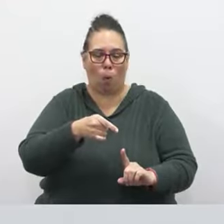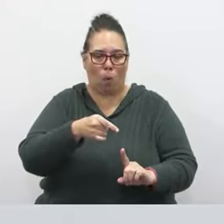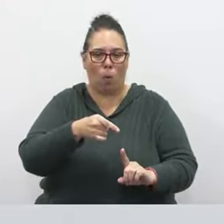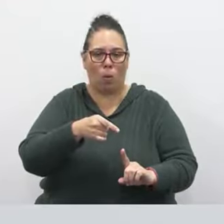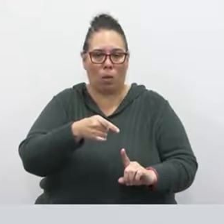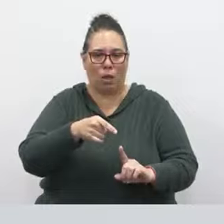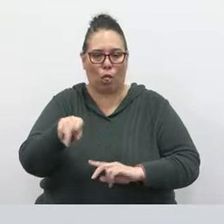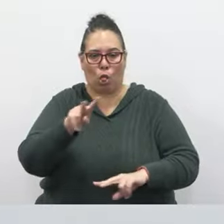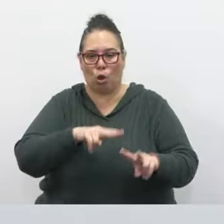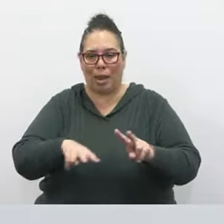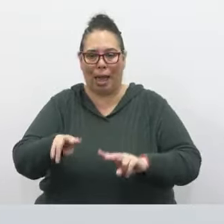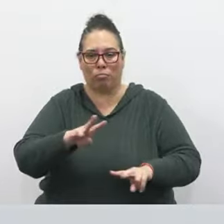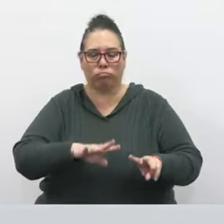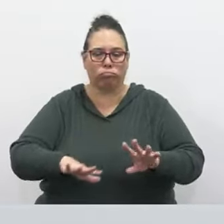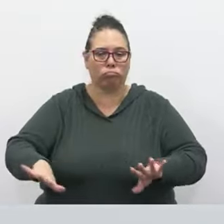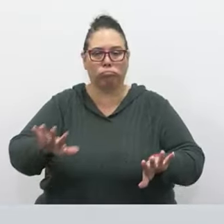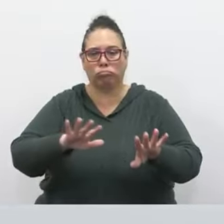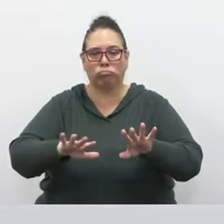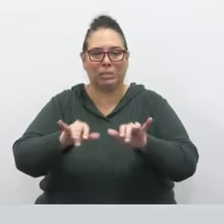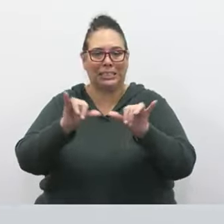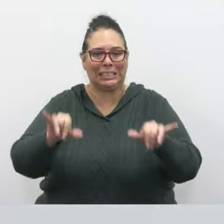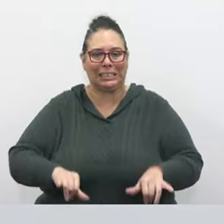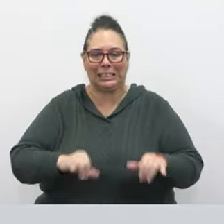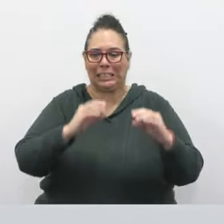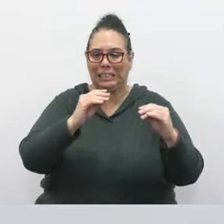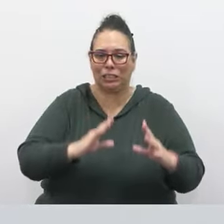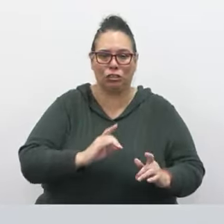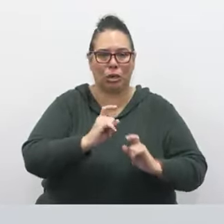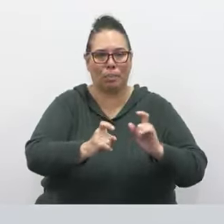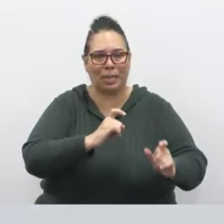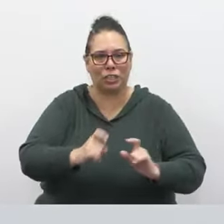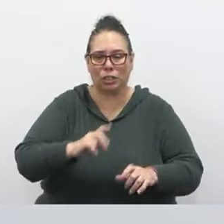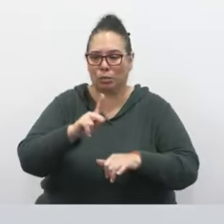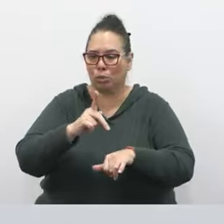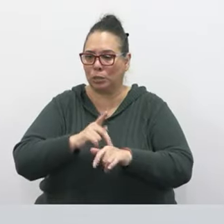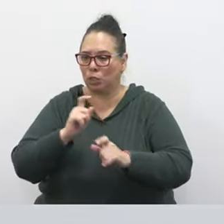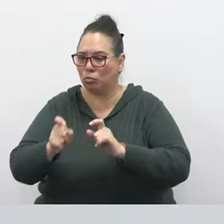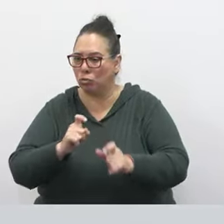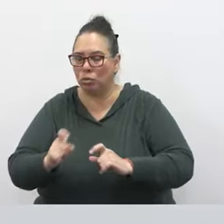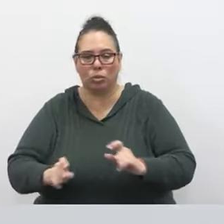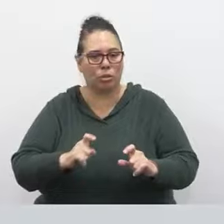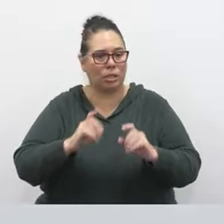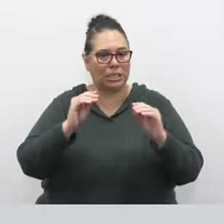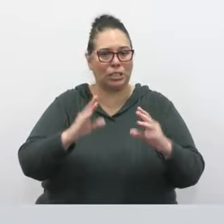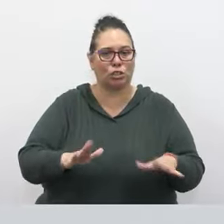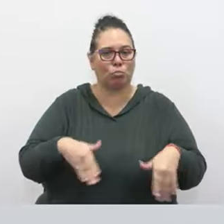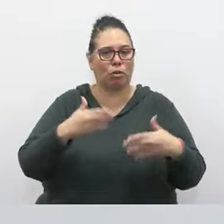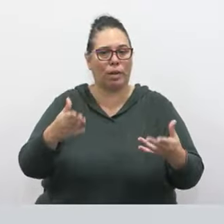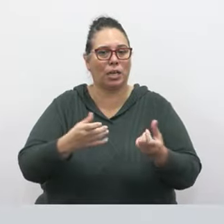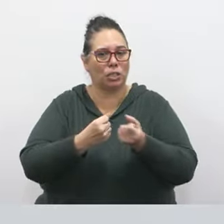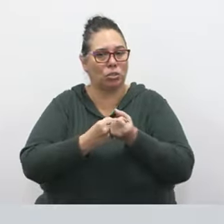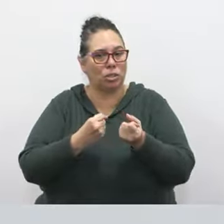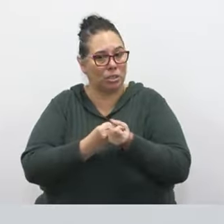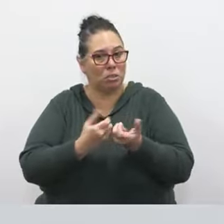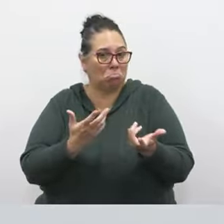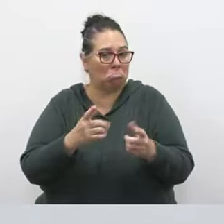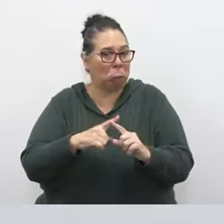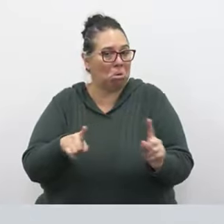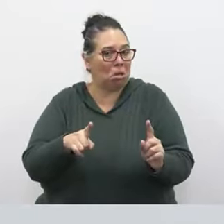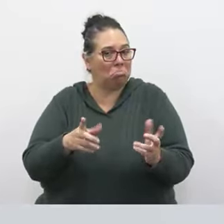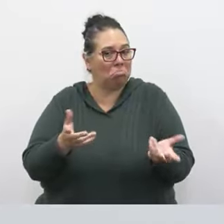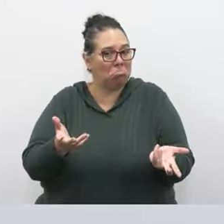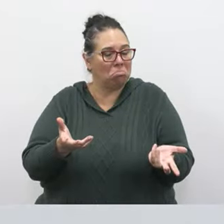looked at throughout our system, that our teachers are administering, our principals are looking at, our teachers are providing interventions and supports to students. But we do not,